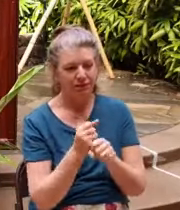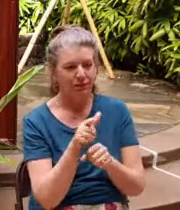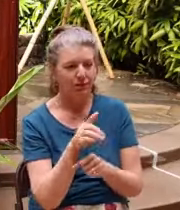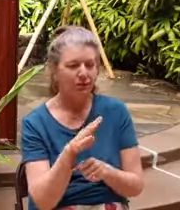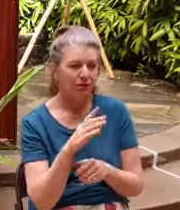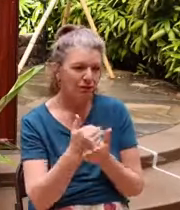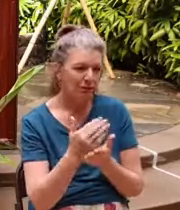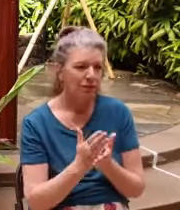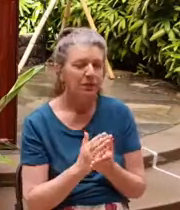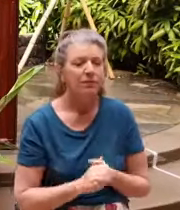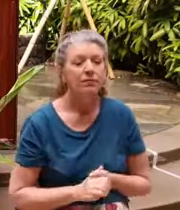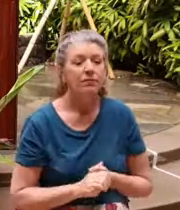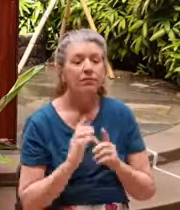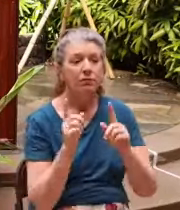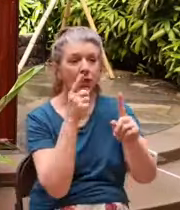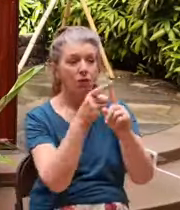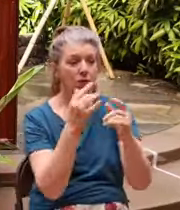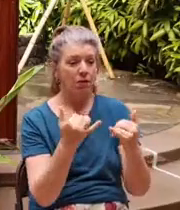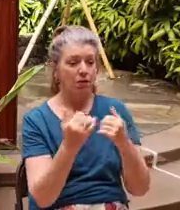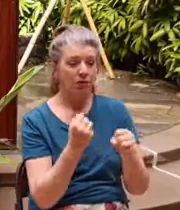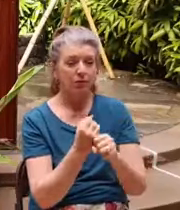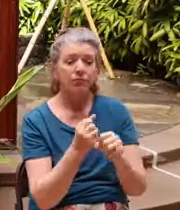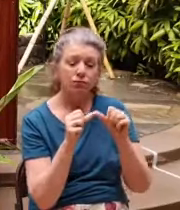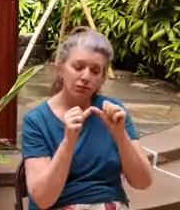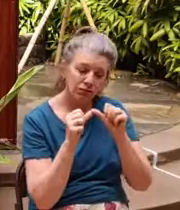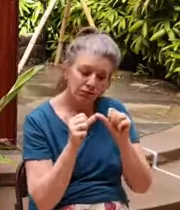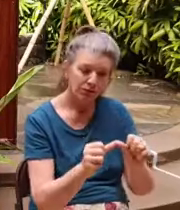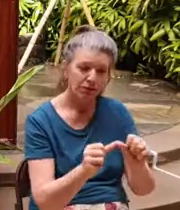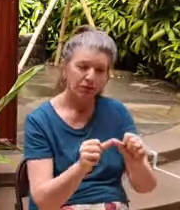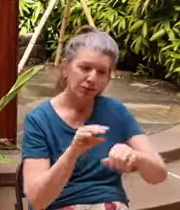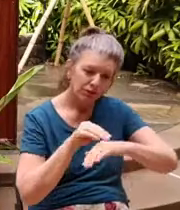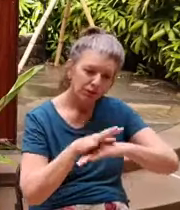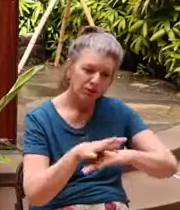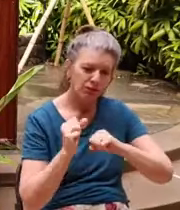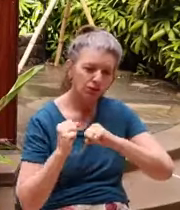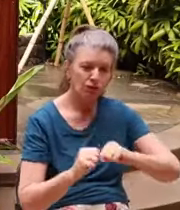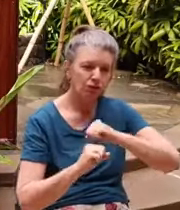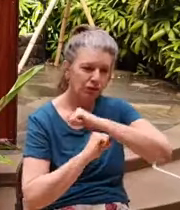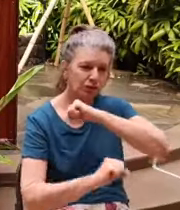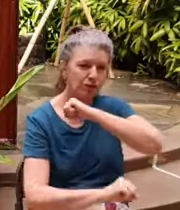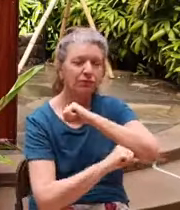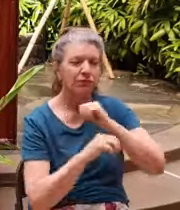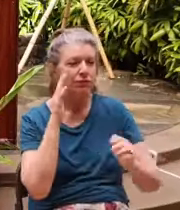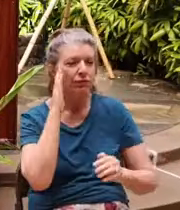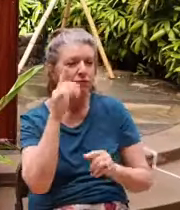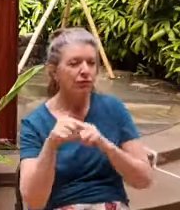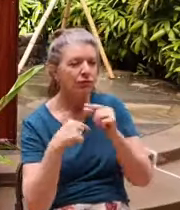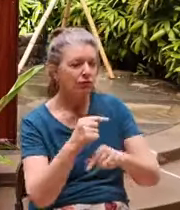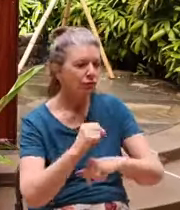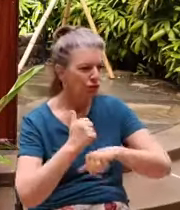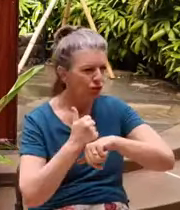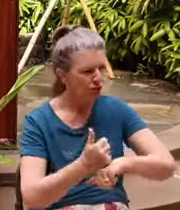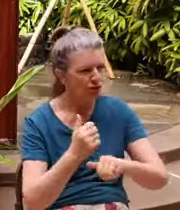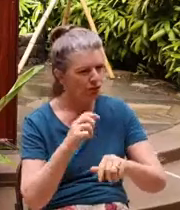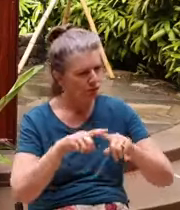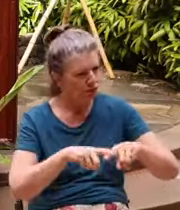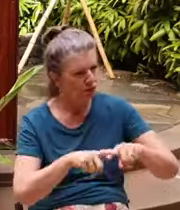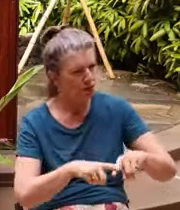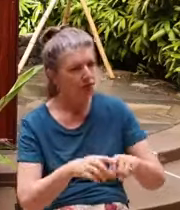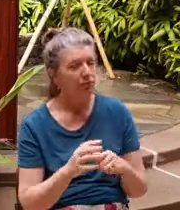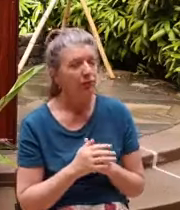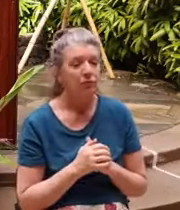The goal of this year's budget is to continue shaping a strong foundation that future generations can stand on. We are doing this